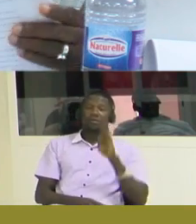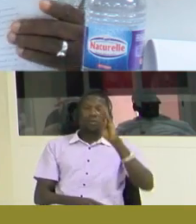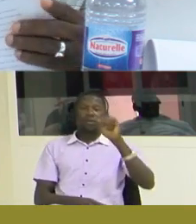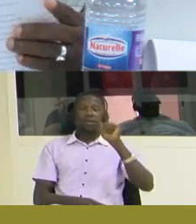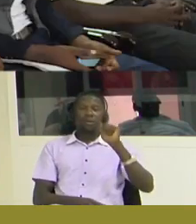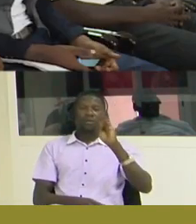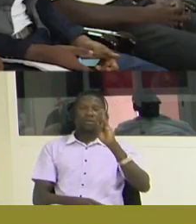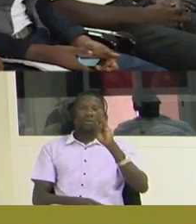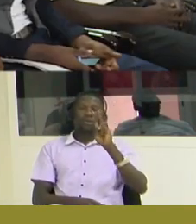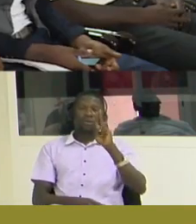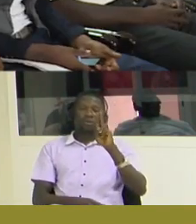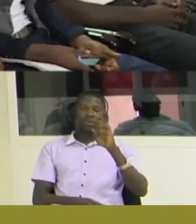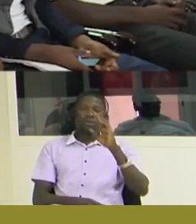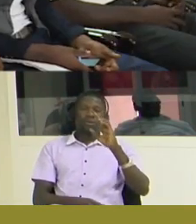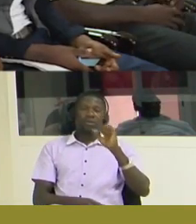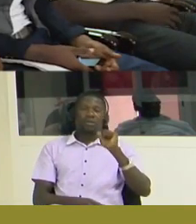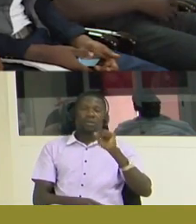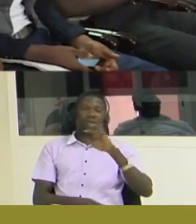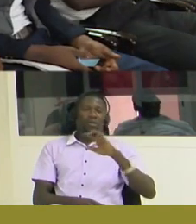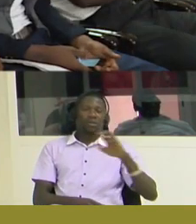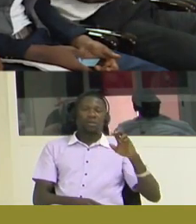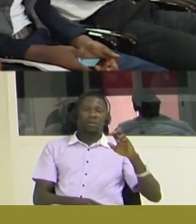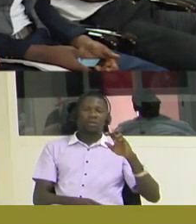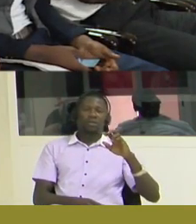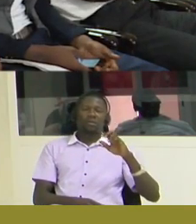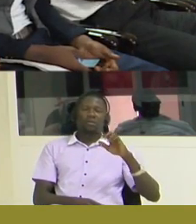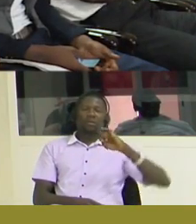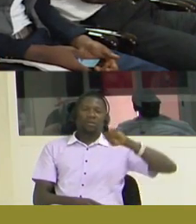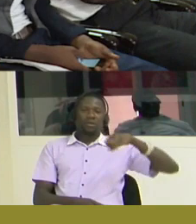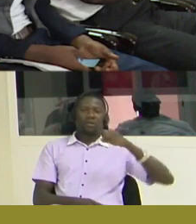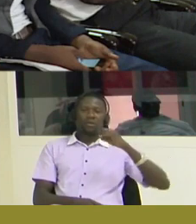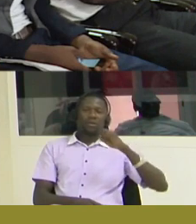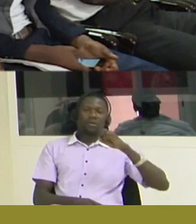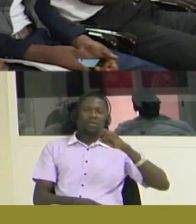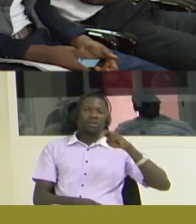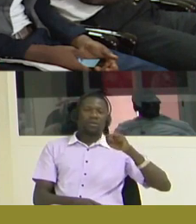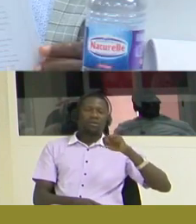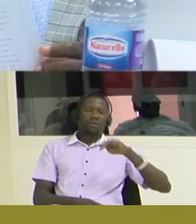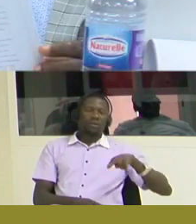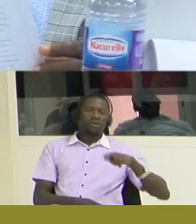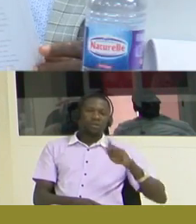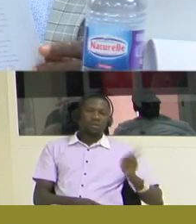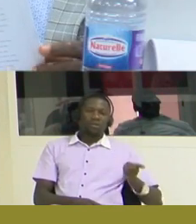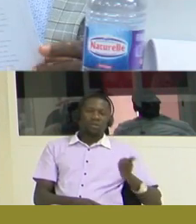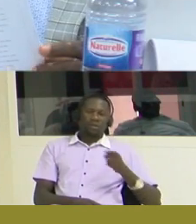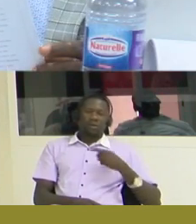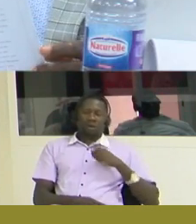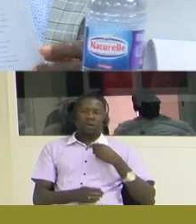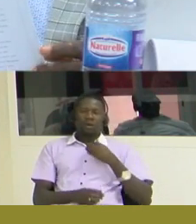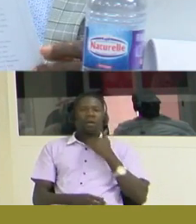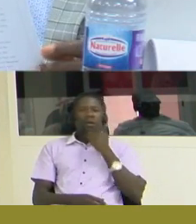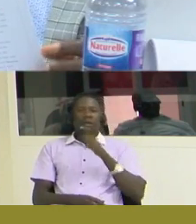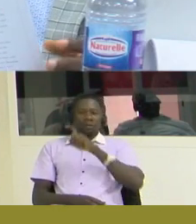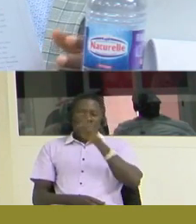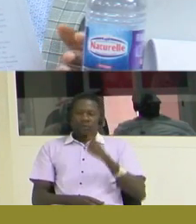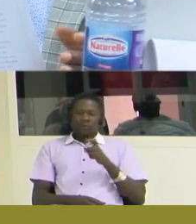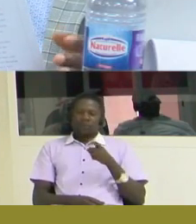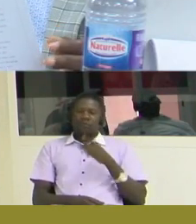here told us that he was asked this question when